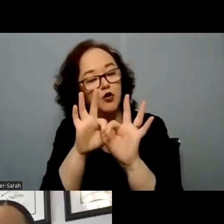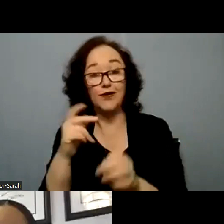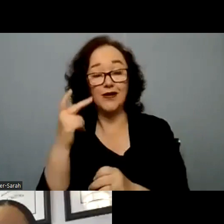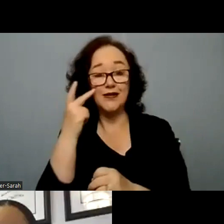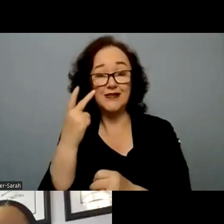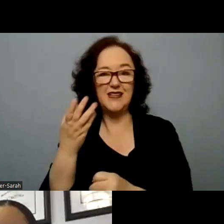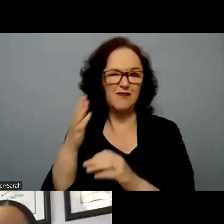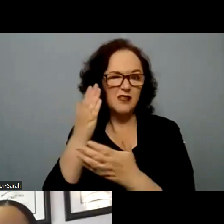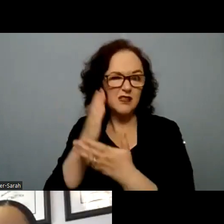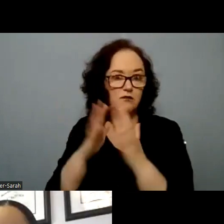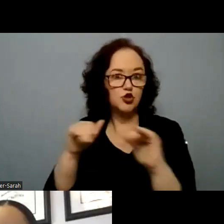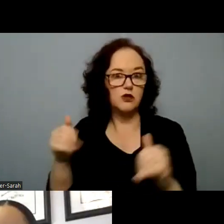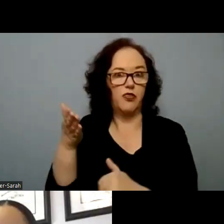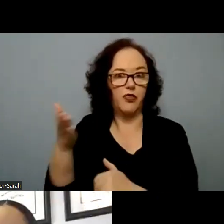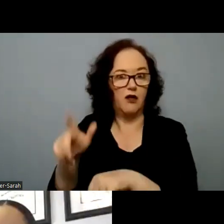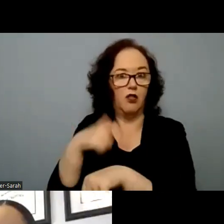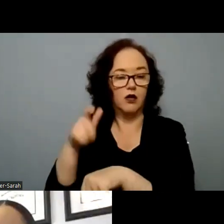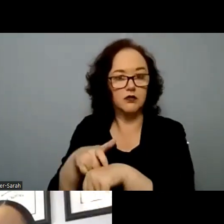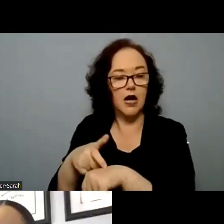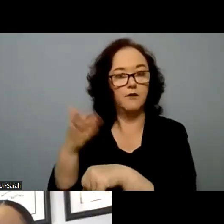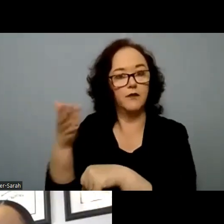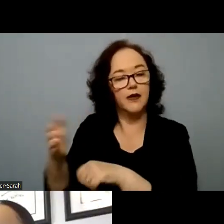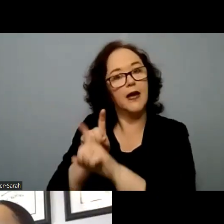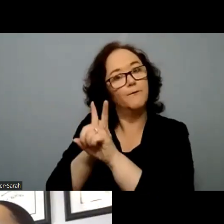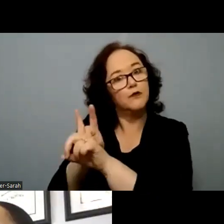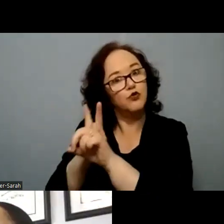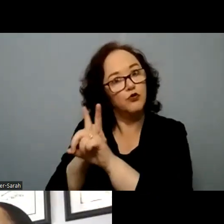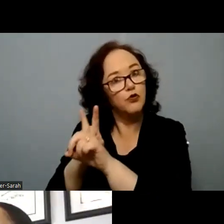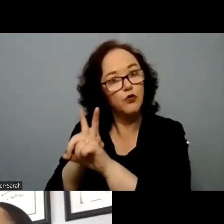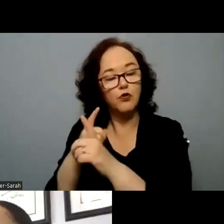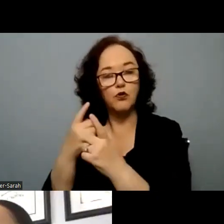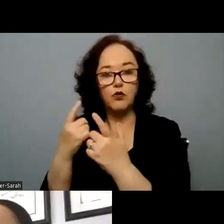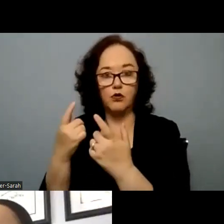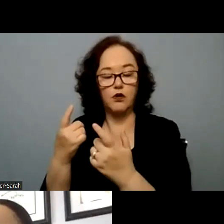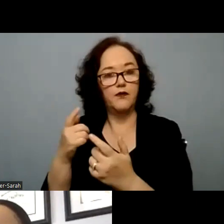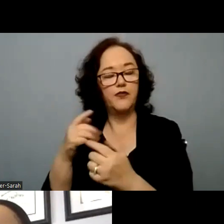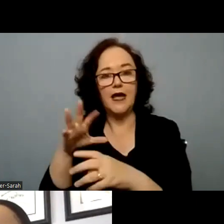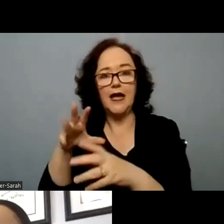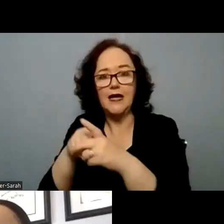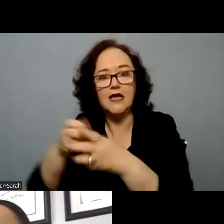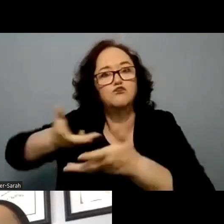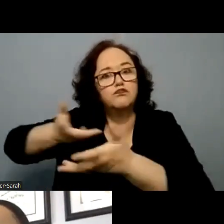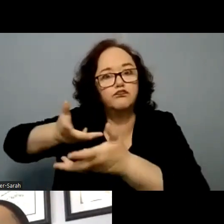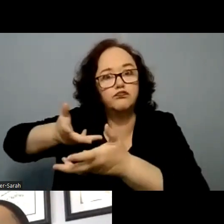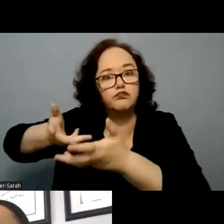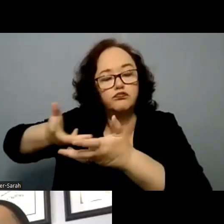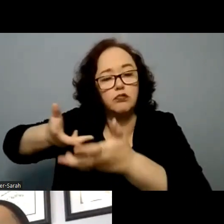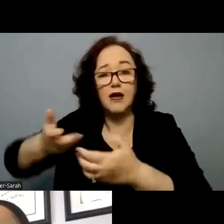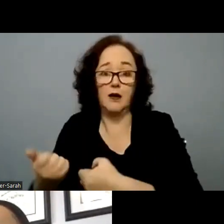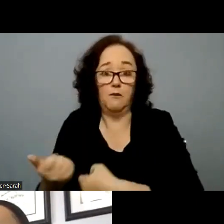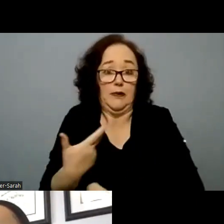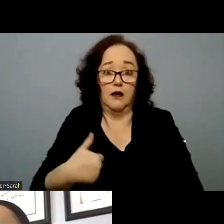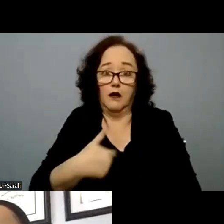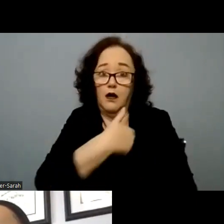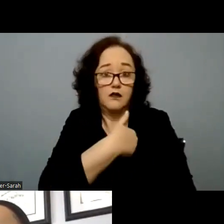time, how they mentor another, how they engage differently than we could ever engage, and give that level of confidence to